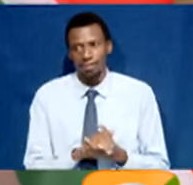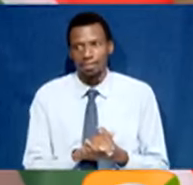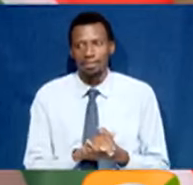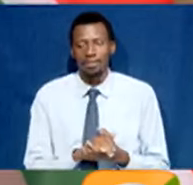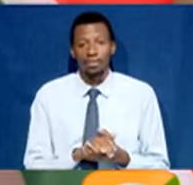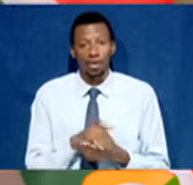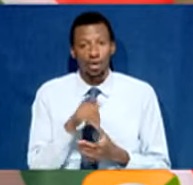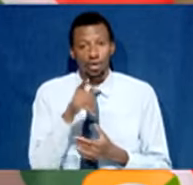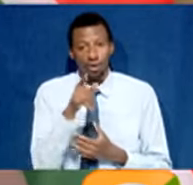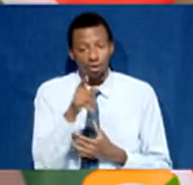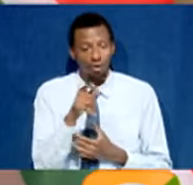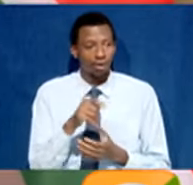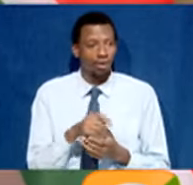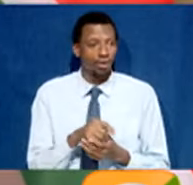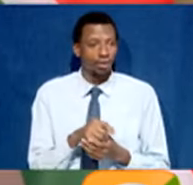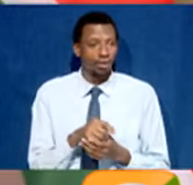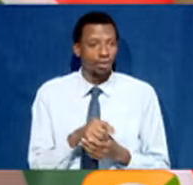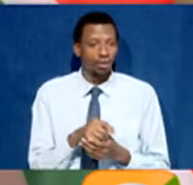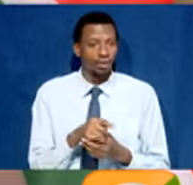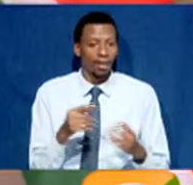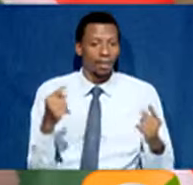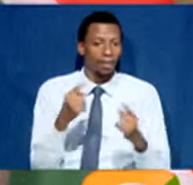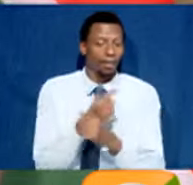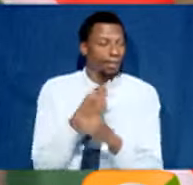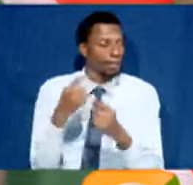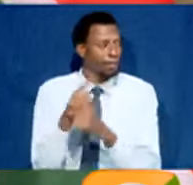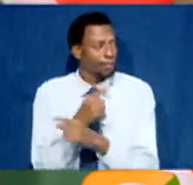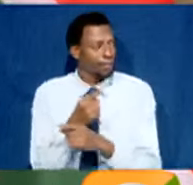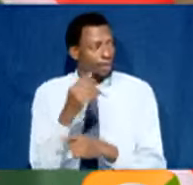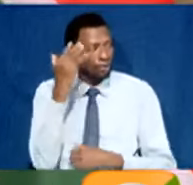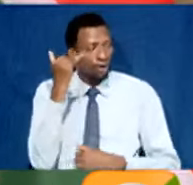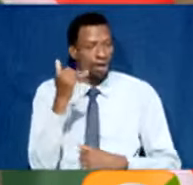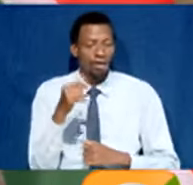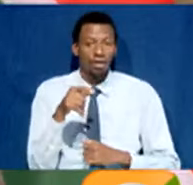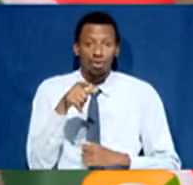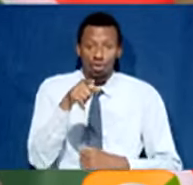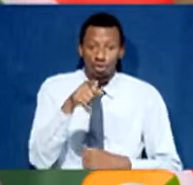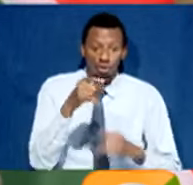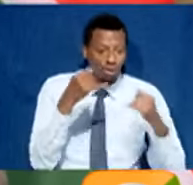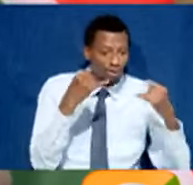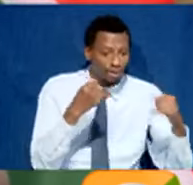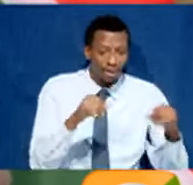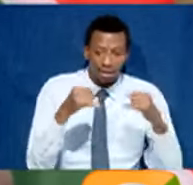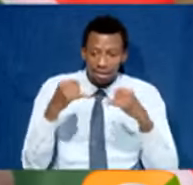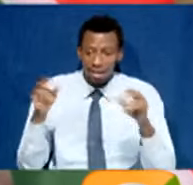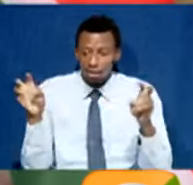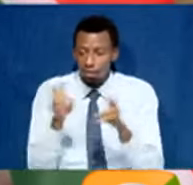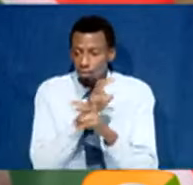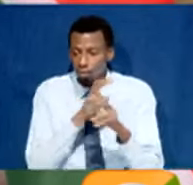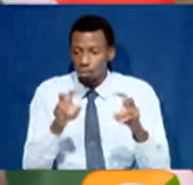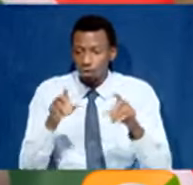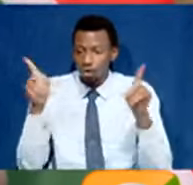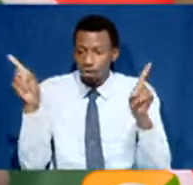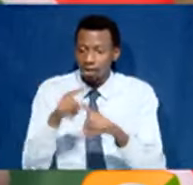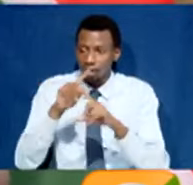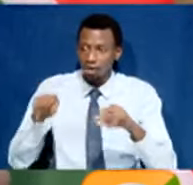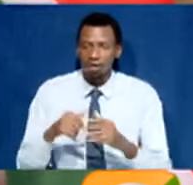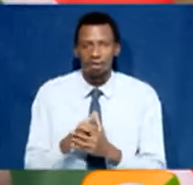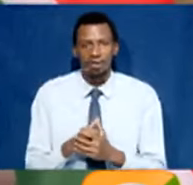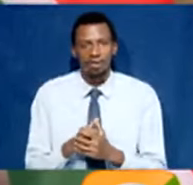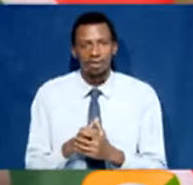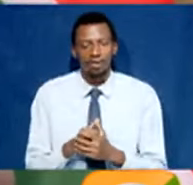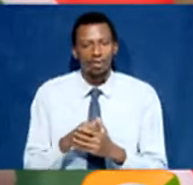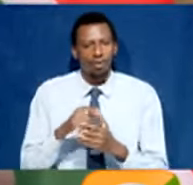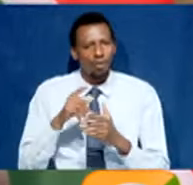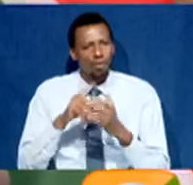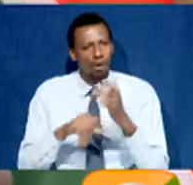hairs. I'm not splitting. Yes, you are. Because what you're saying, you're trying to find fault. What is the greater good?